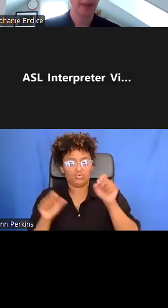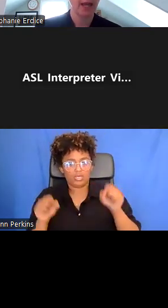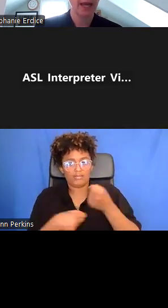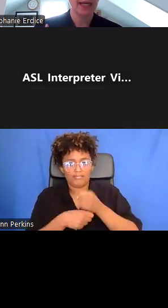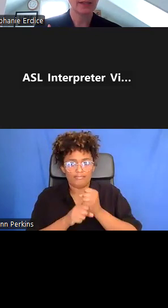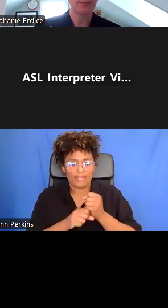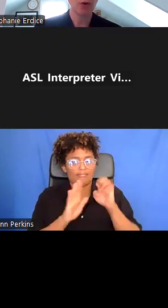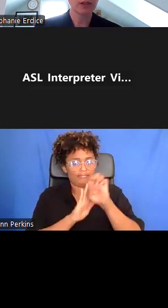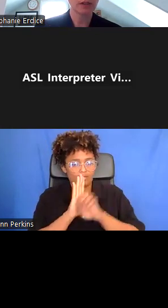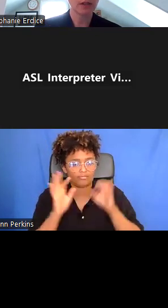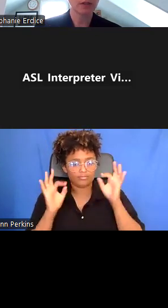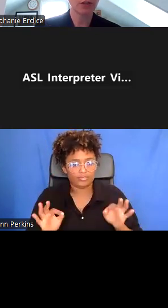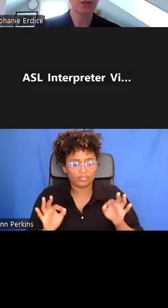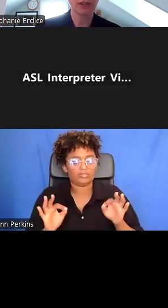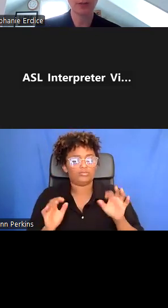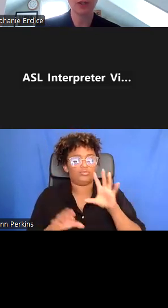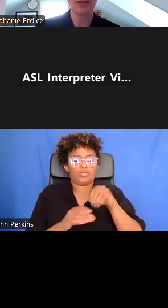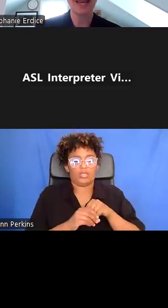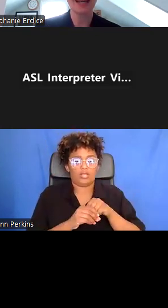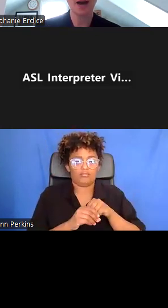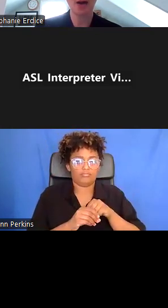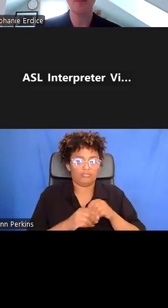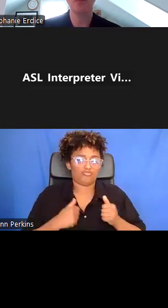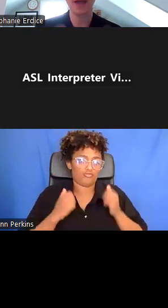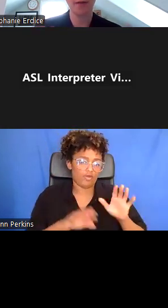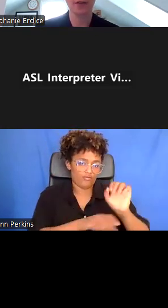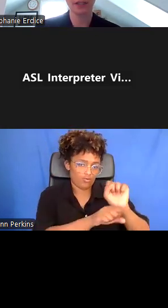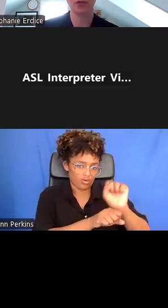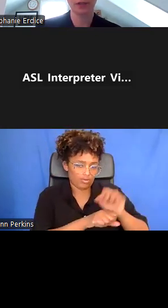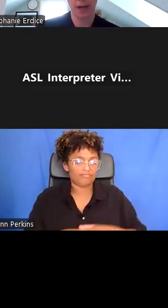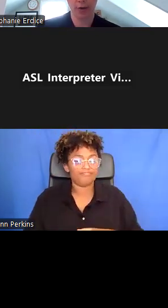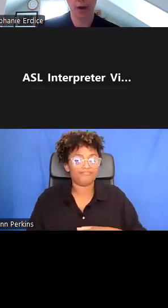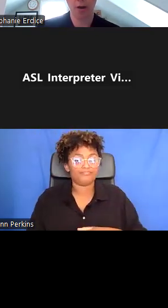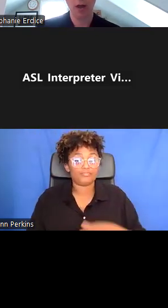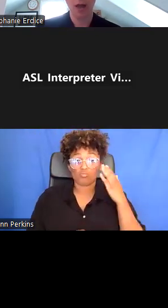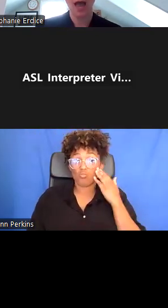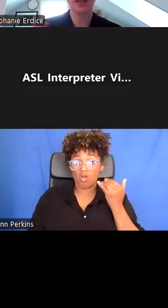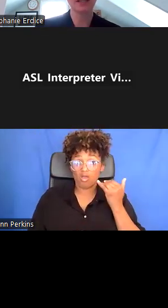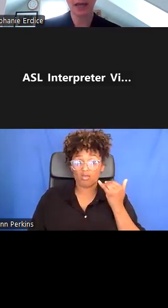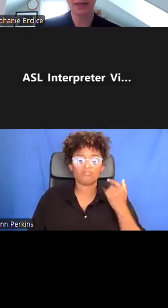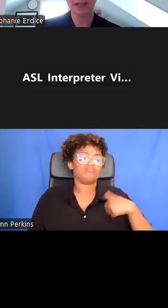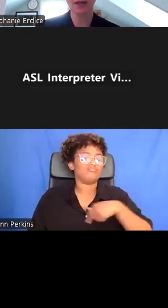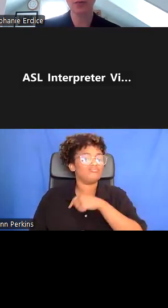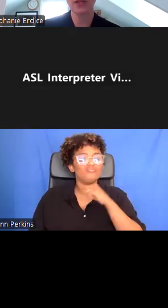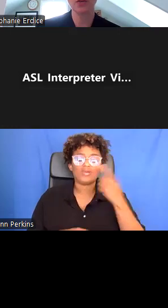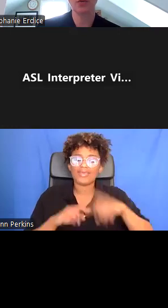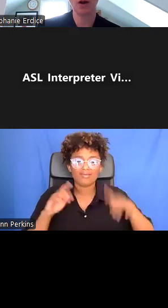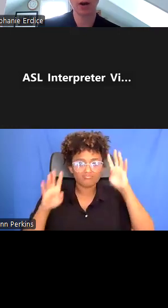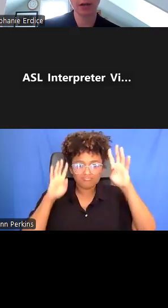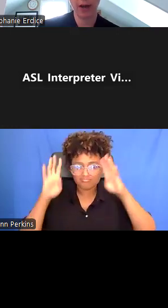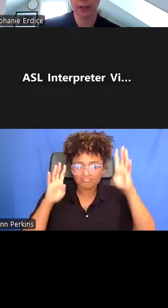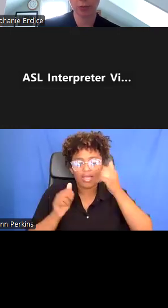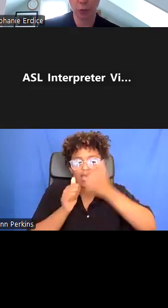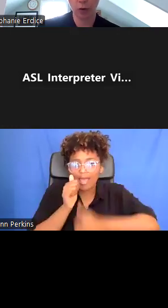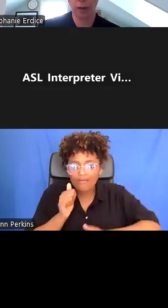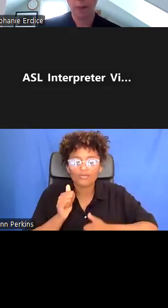survivors. It's important to do this because we can't come up with every single scenario. And the second we give you a